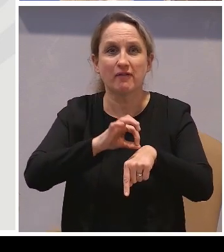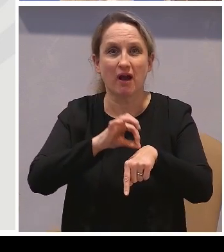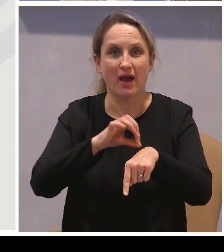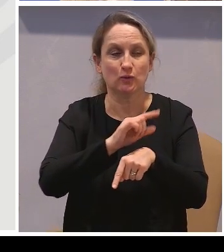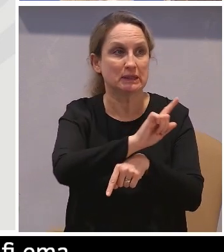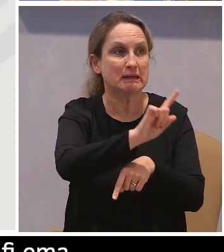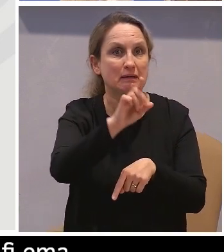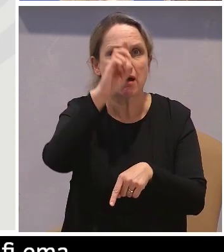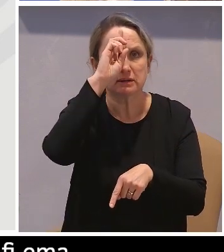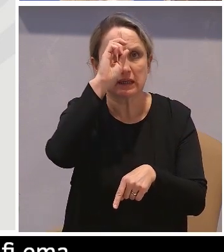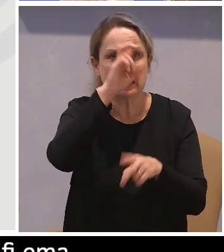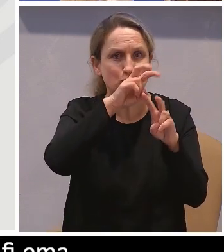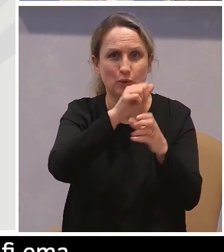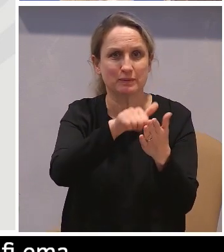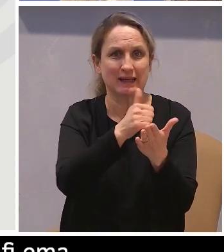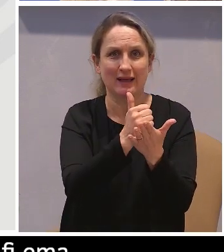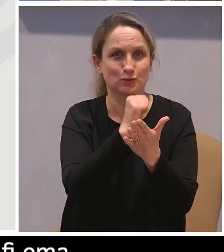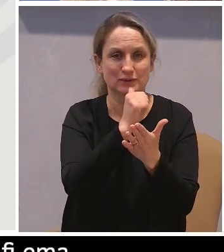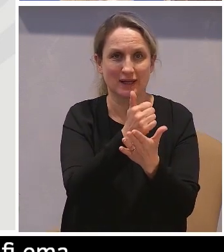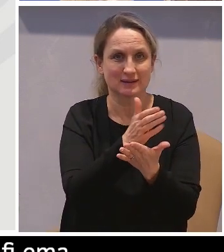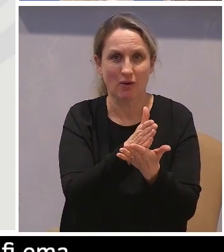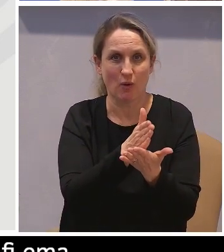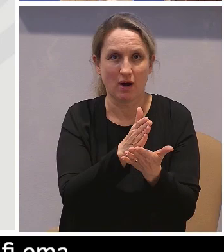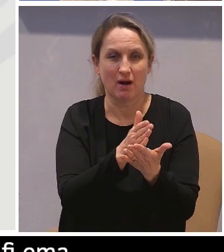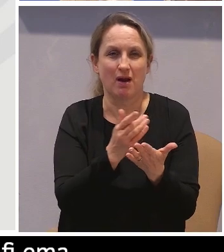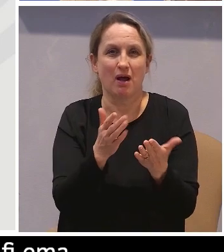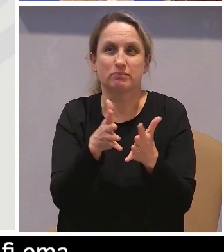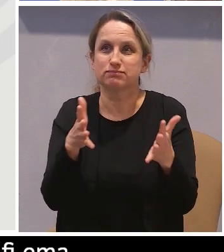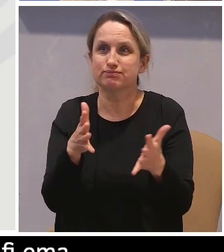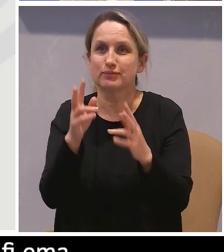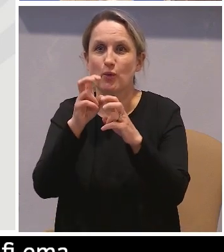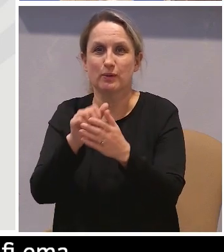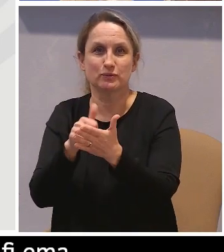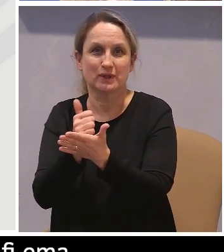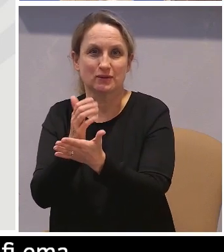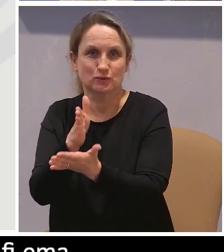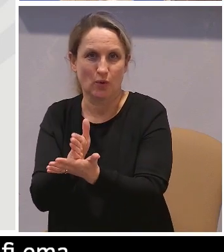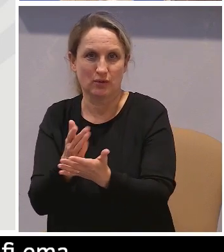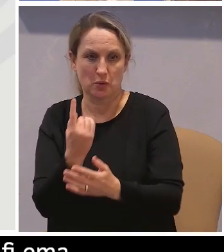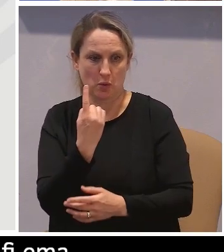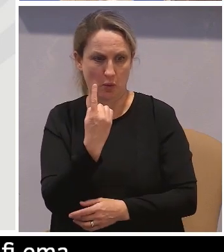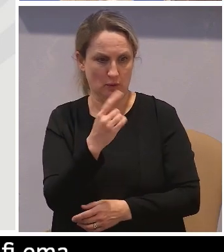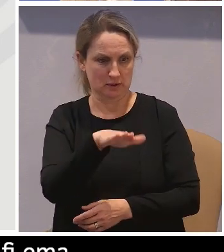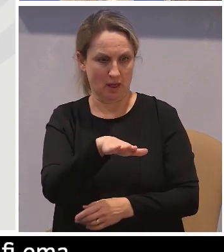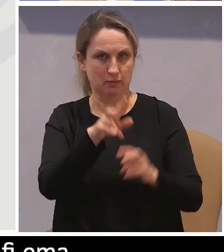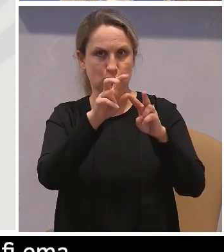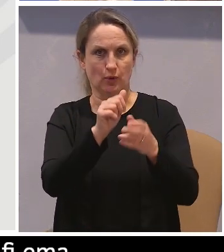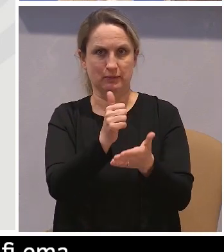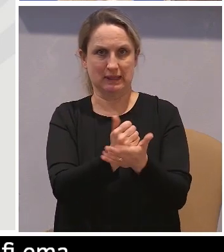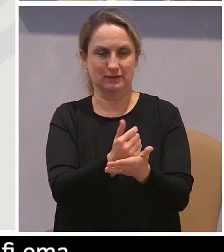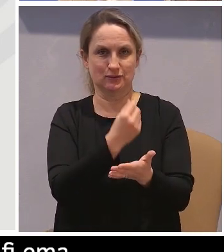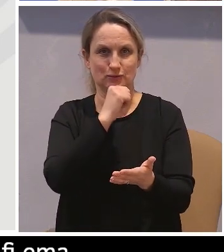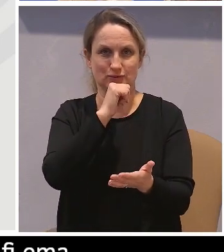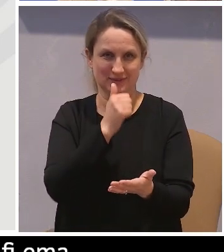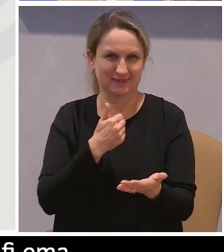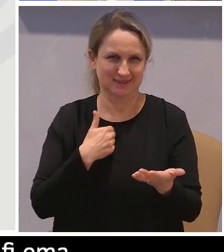seda good and knows how to kindlasti teha. support the child, then this is a big thing. Ma arvan, et And seepärast ka it's very laste sündide expensive to on ainult have üks ja me teeme parima, aga